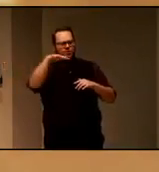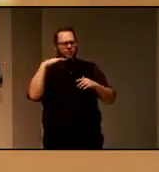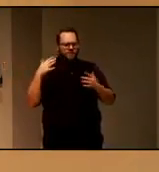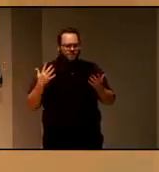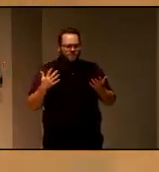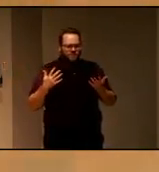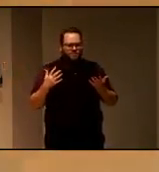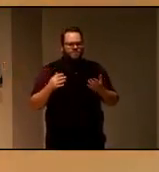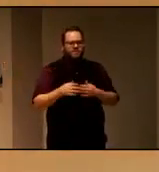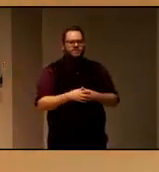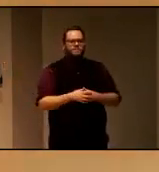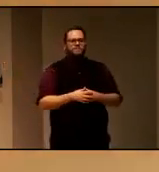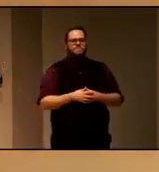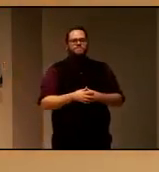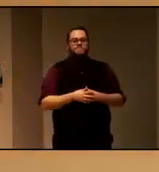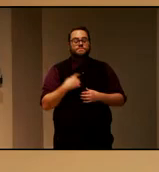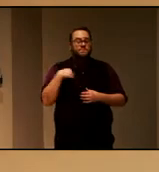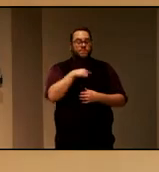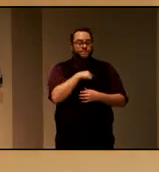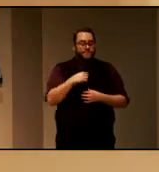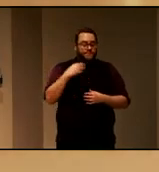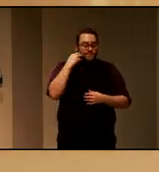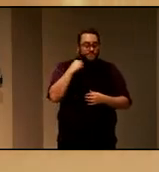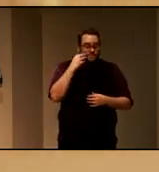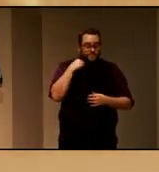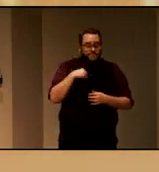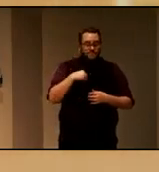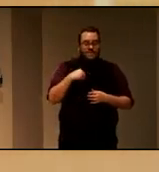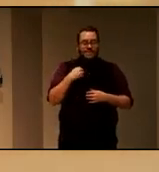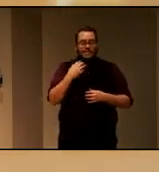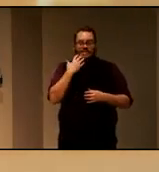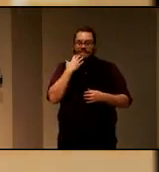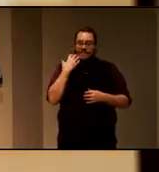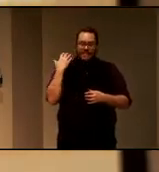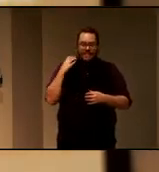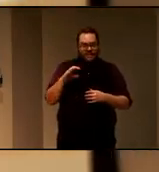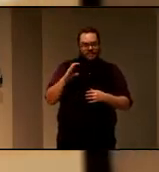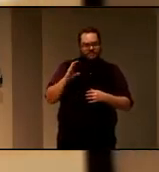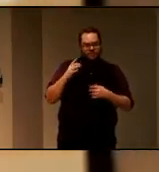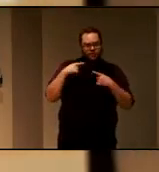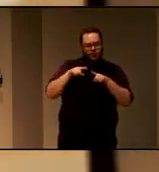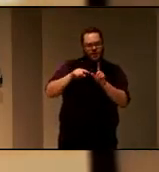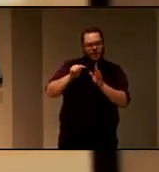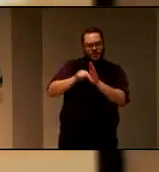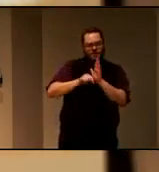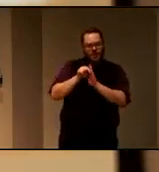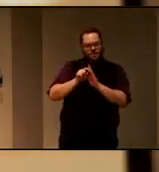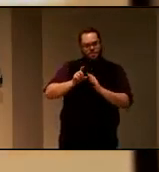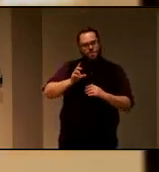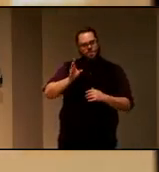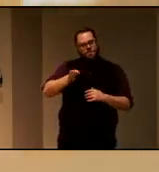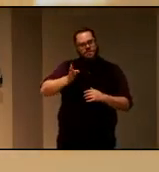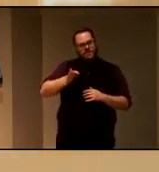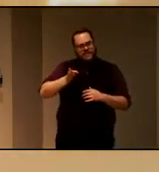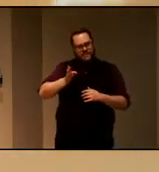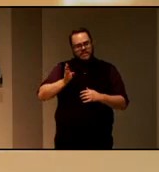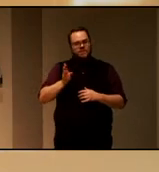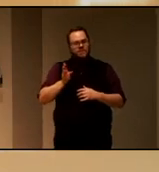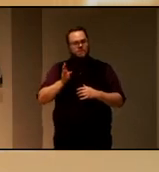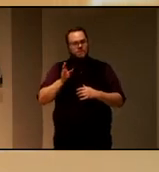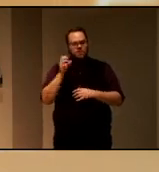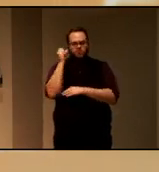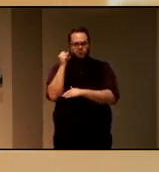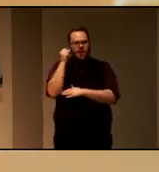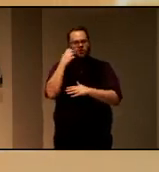We had been experiencing record-breaking heat at the time in the Boston area. And when they walked